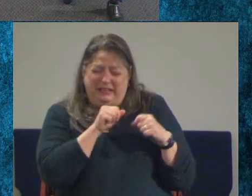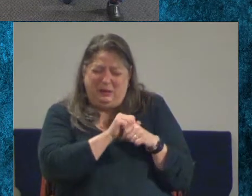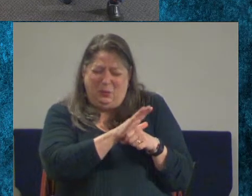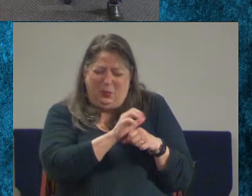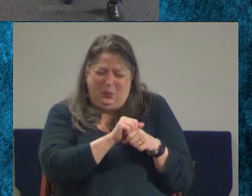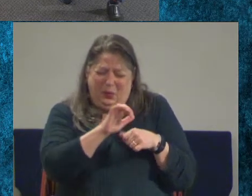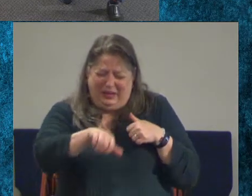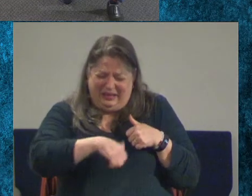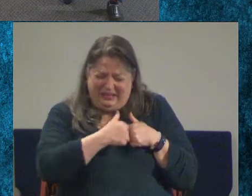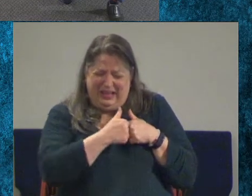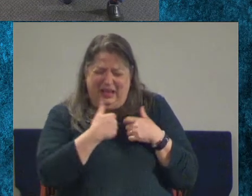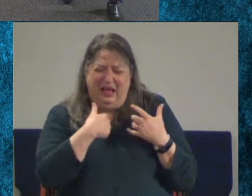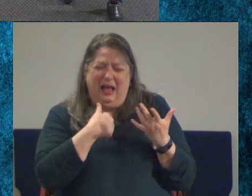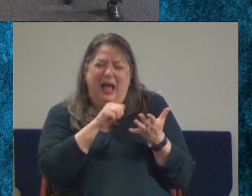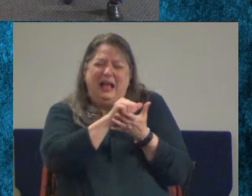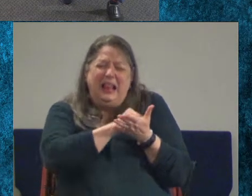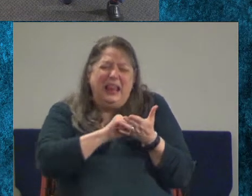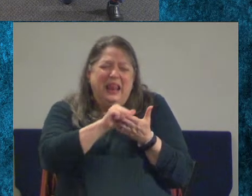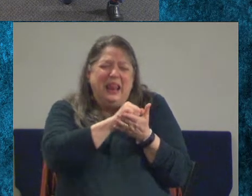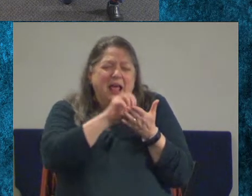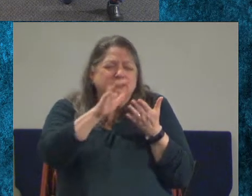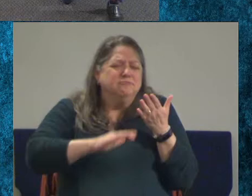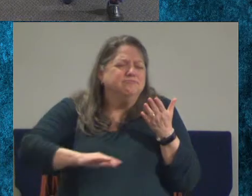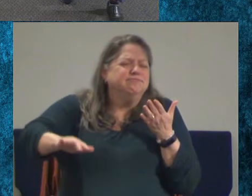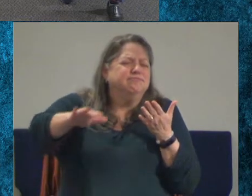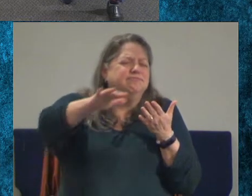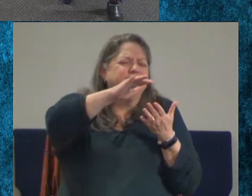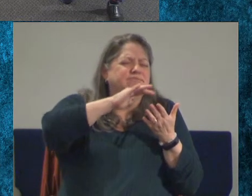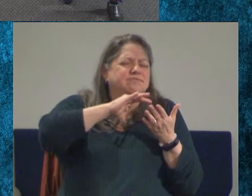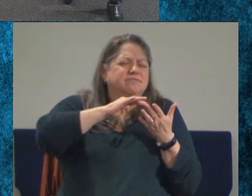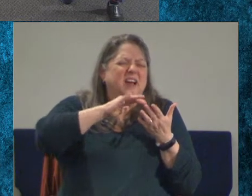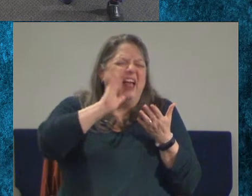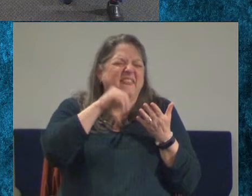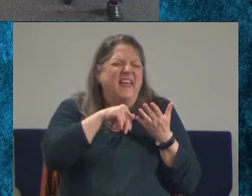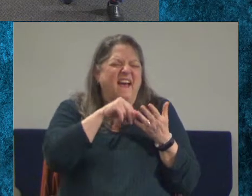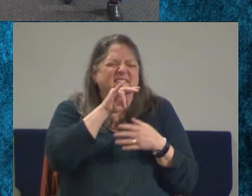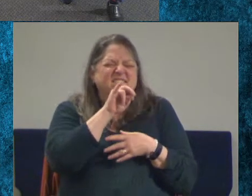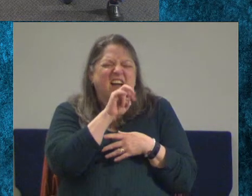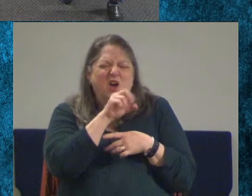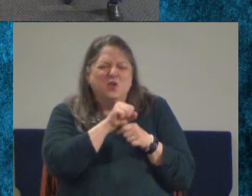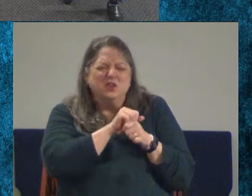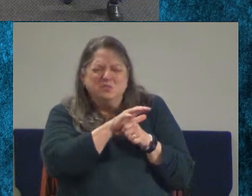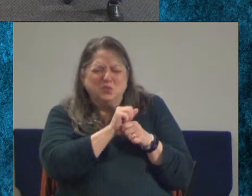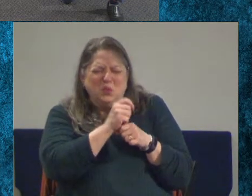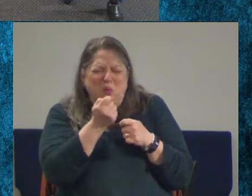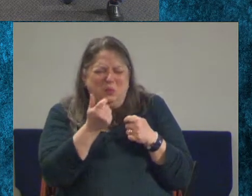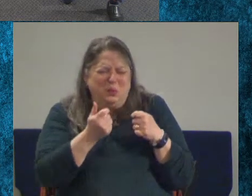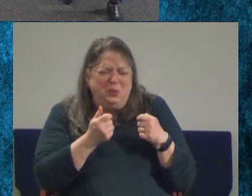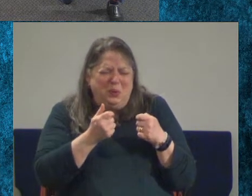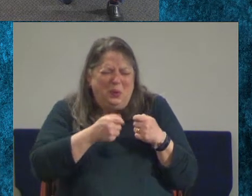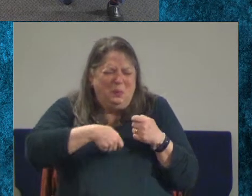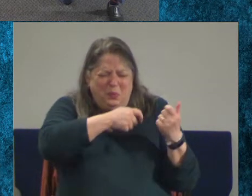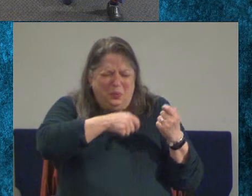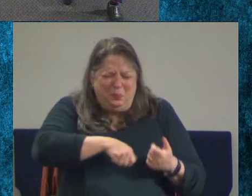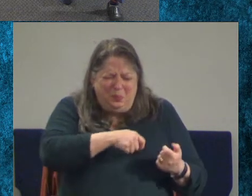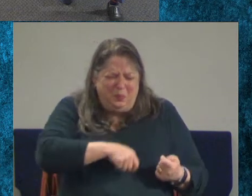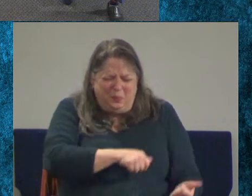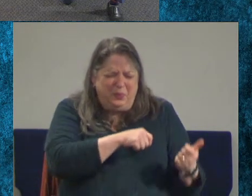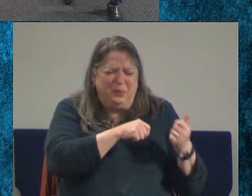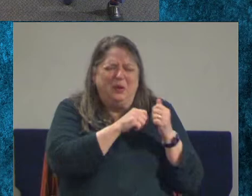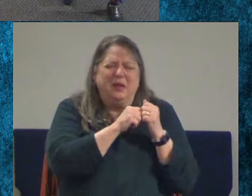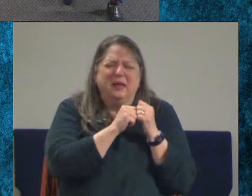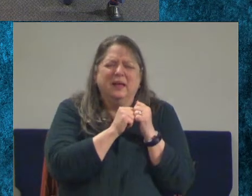you would continue to bring cleansing. We pray that you would continue to remove the virus and remove sicknesses and colds, oh God, in the name of